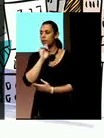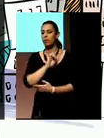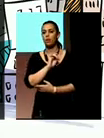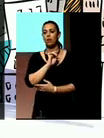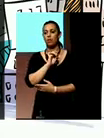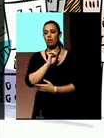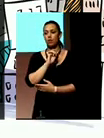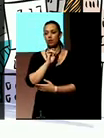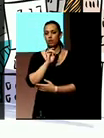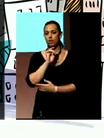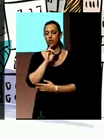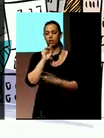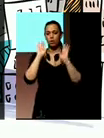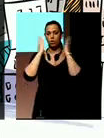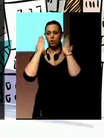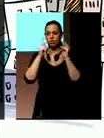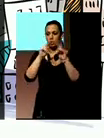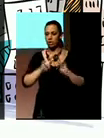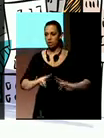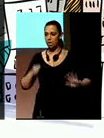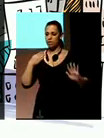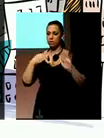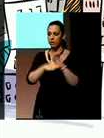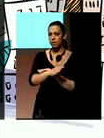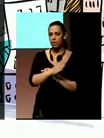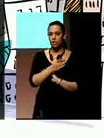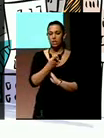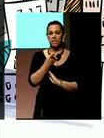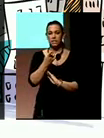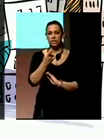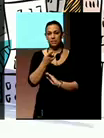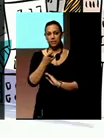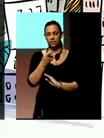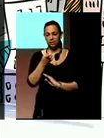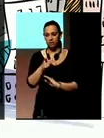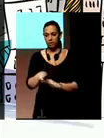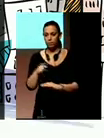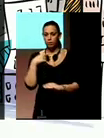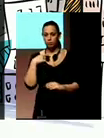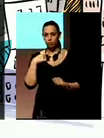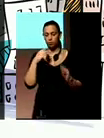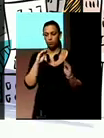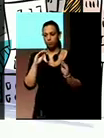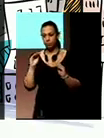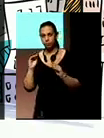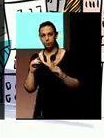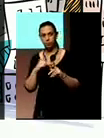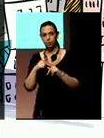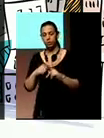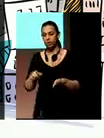this one. We have support all the Accessibility International Congress, and we have